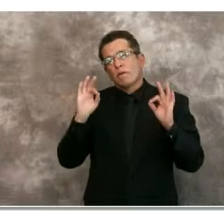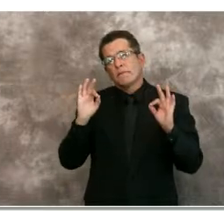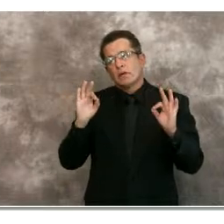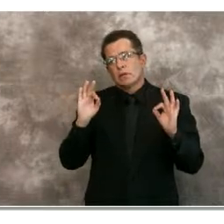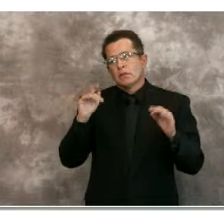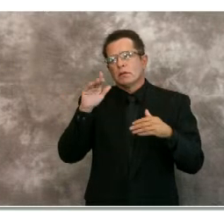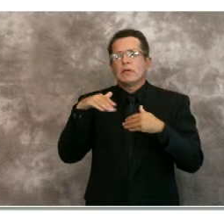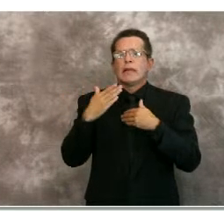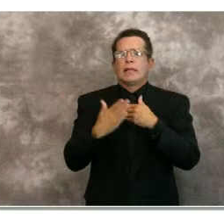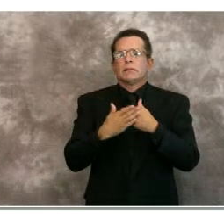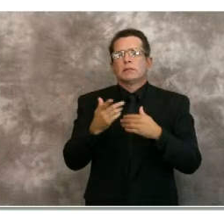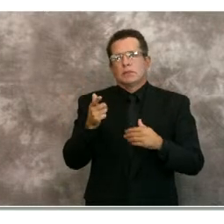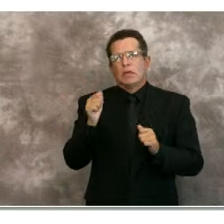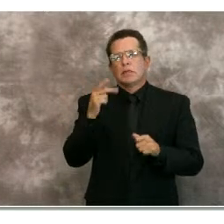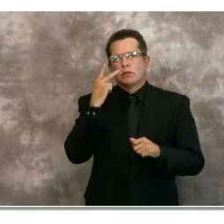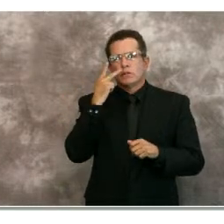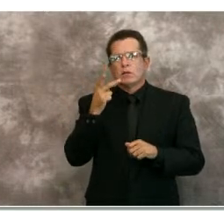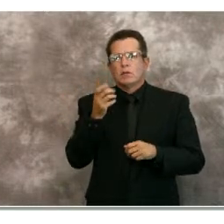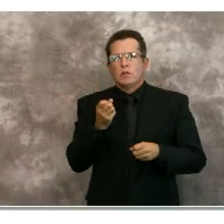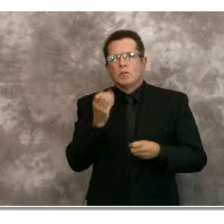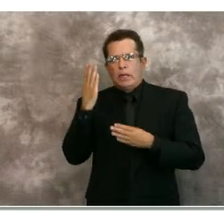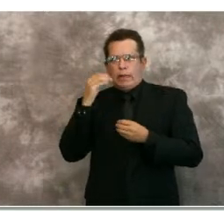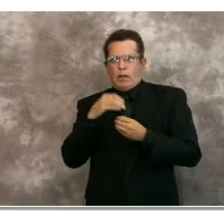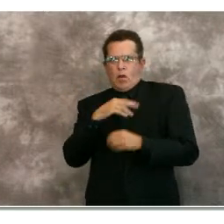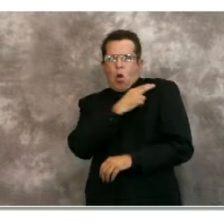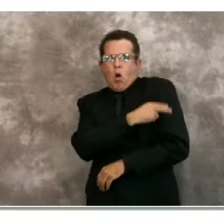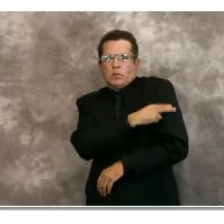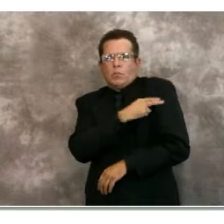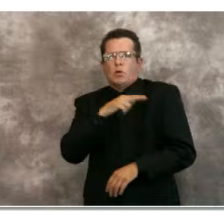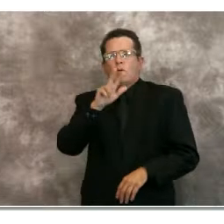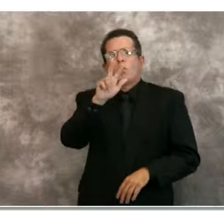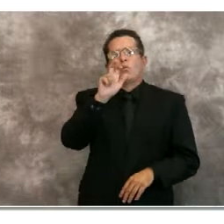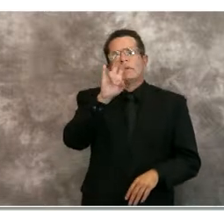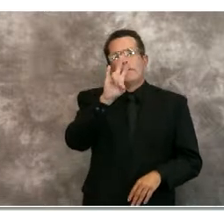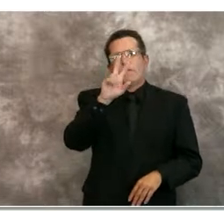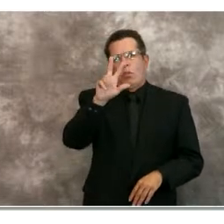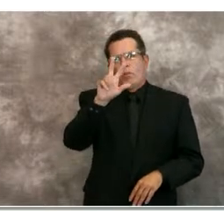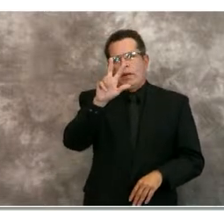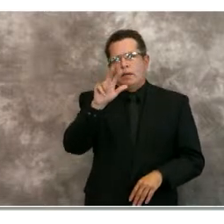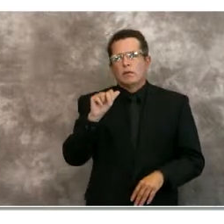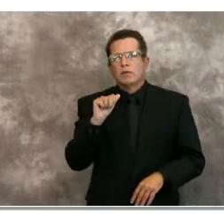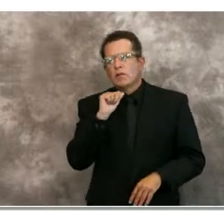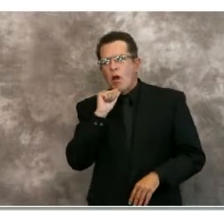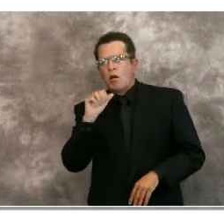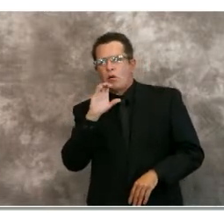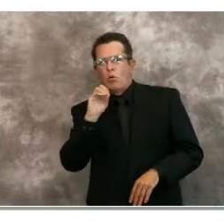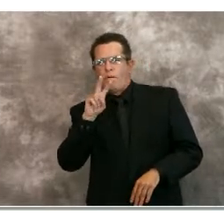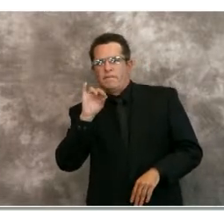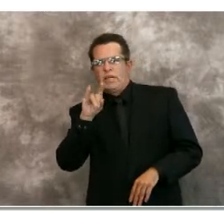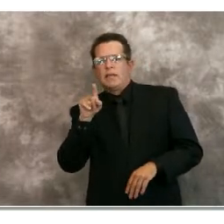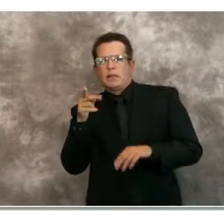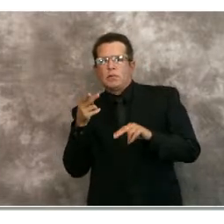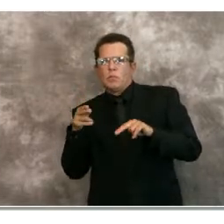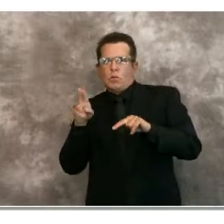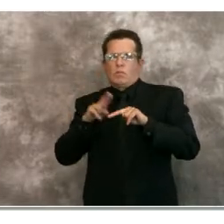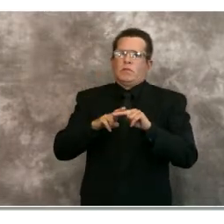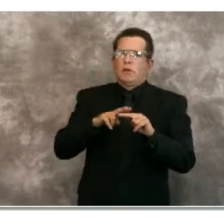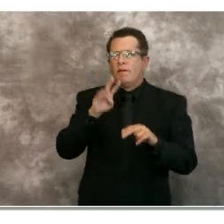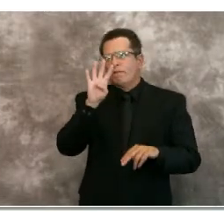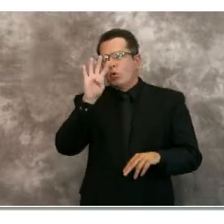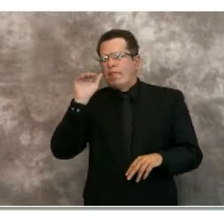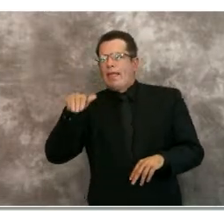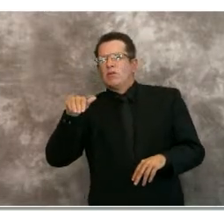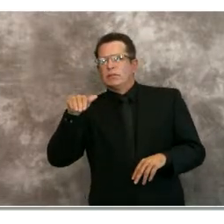next one, we can look at our COVID hospitalizations there at the bottom at 373, non-COVID, and you see an increase of just over